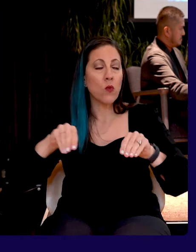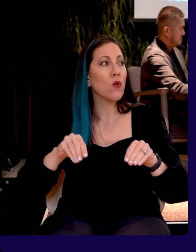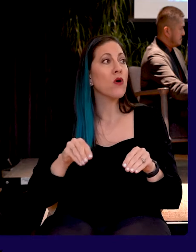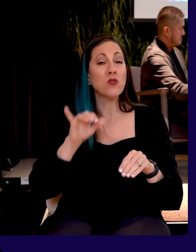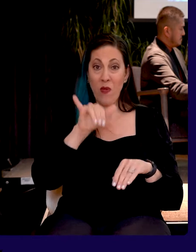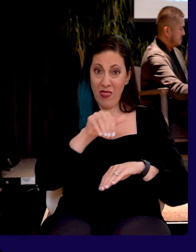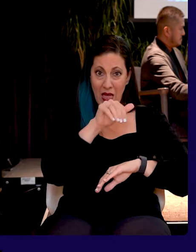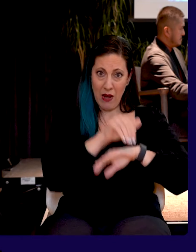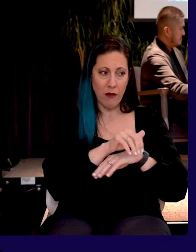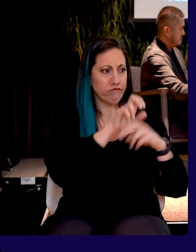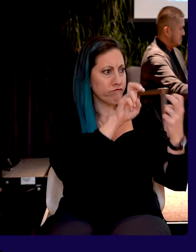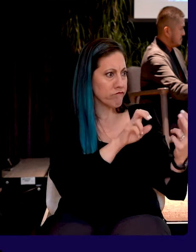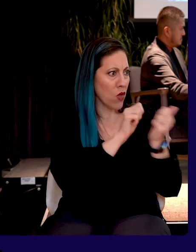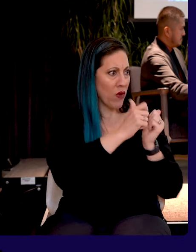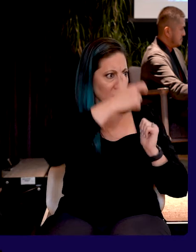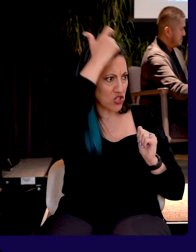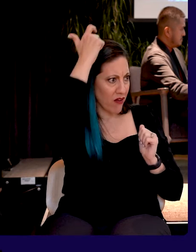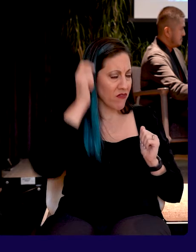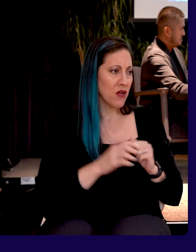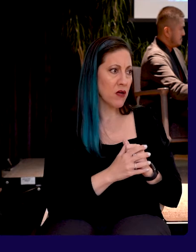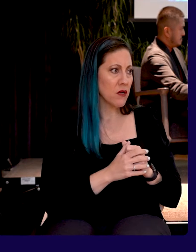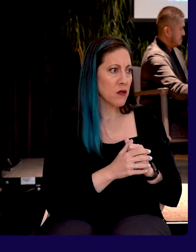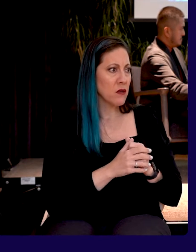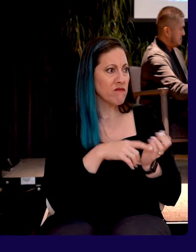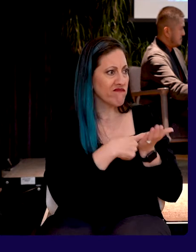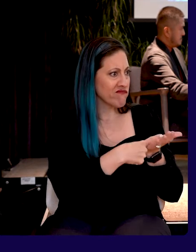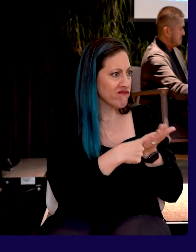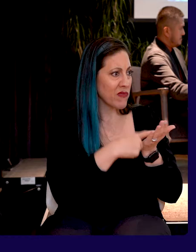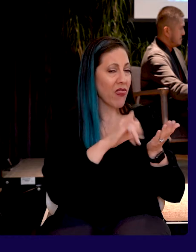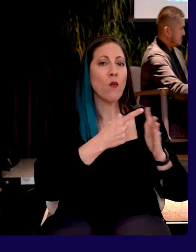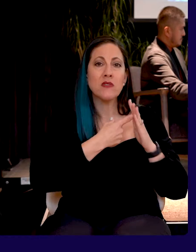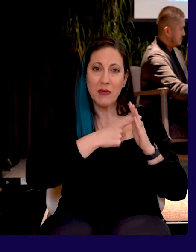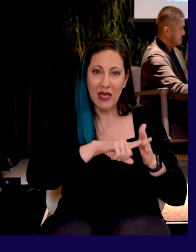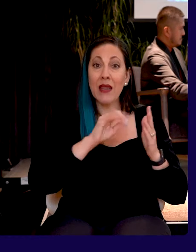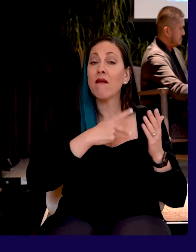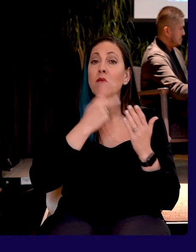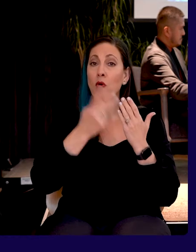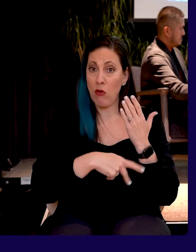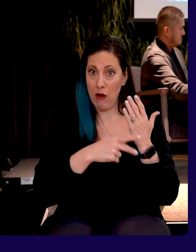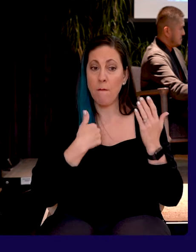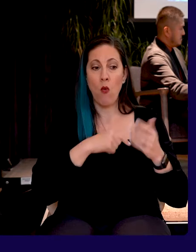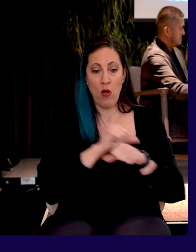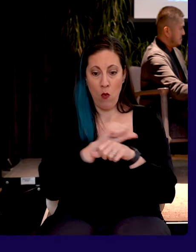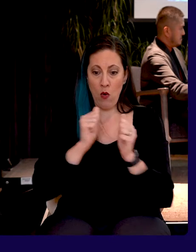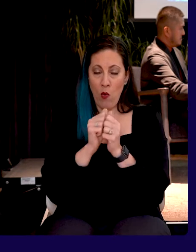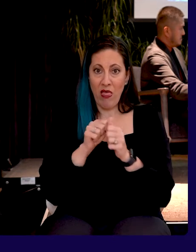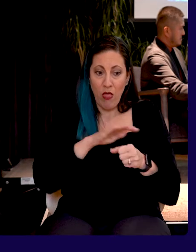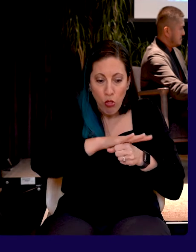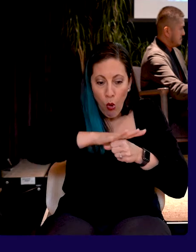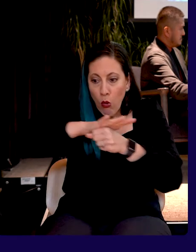that night, sitting there with Chef Johnny Hernandez, was the beginning of a program where we worked with